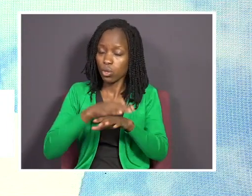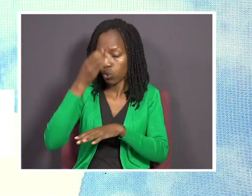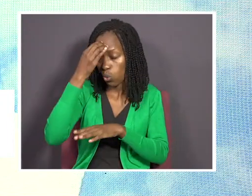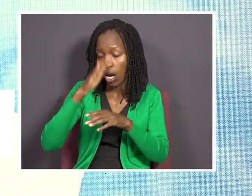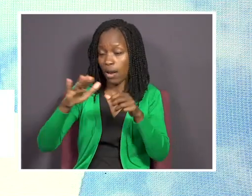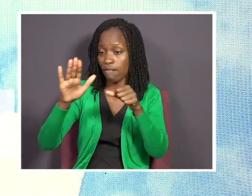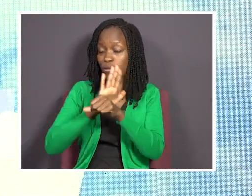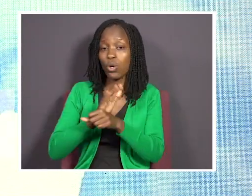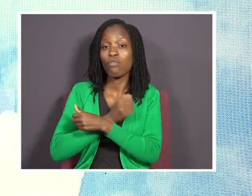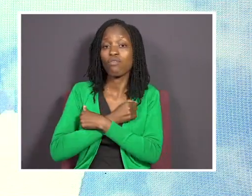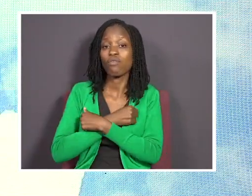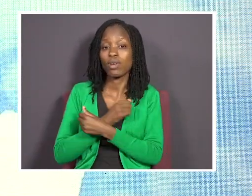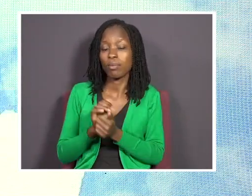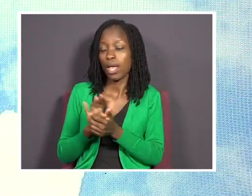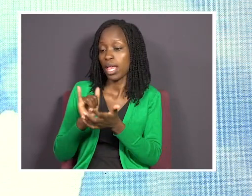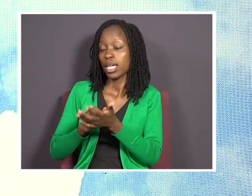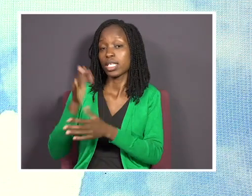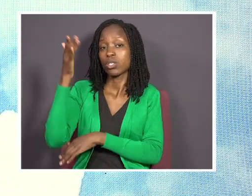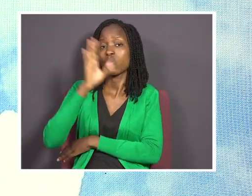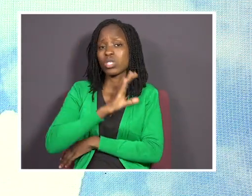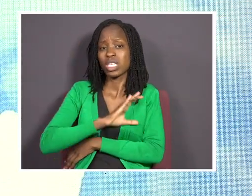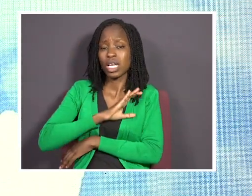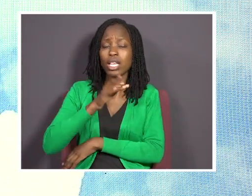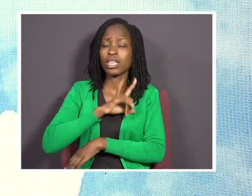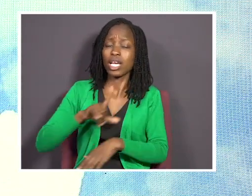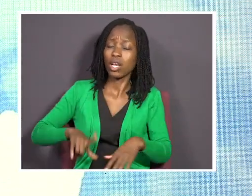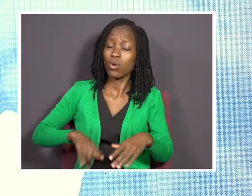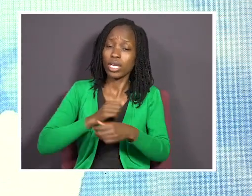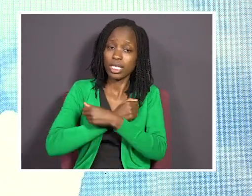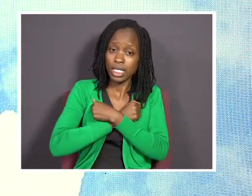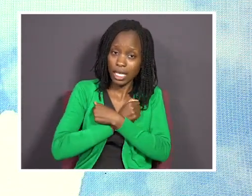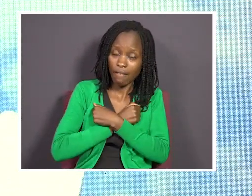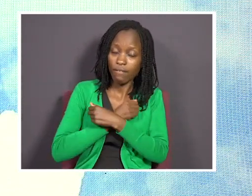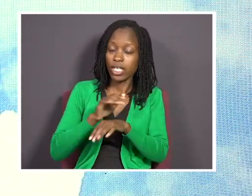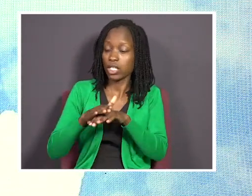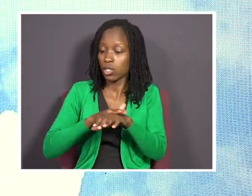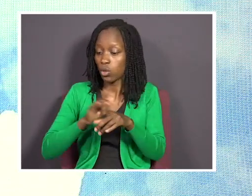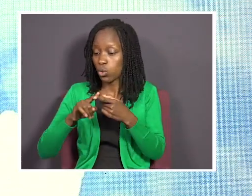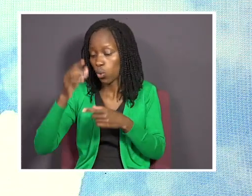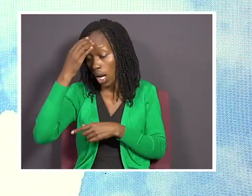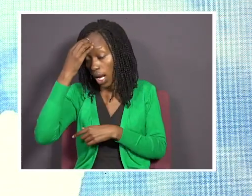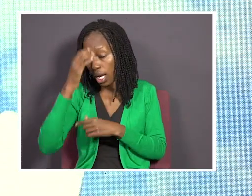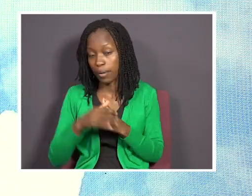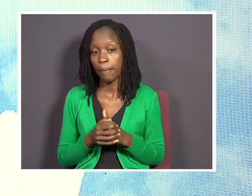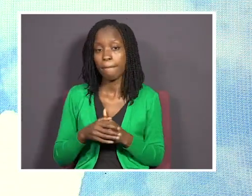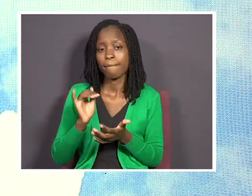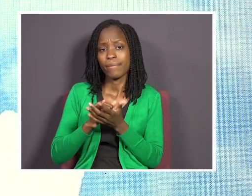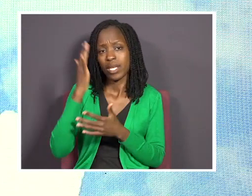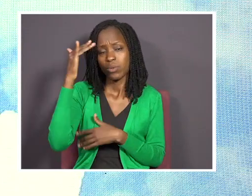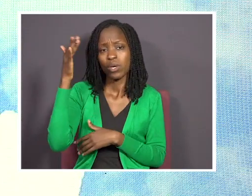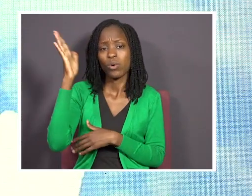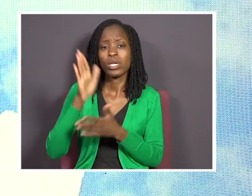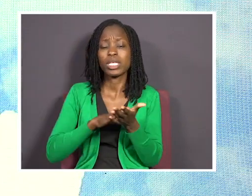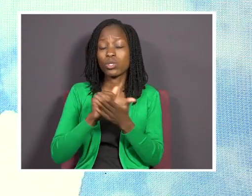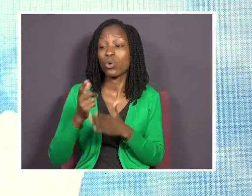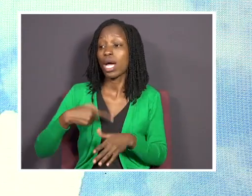in love. This is his character, that he is compassionate. He is slow to anger. That's why he has not